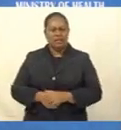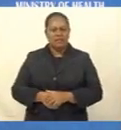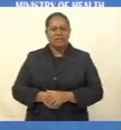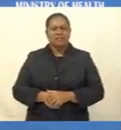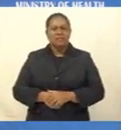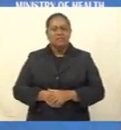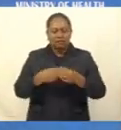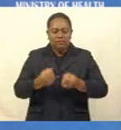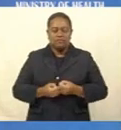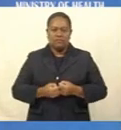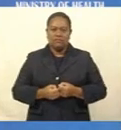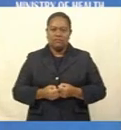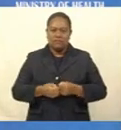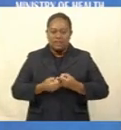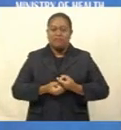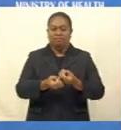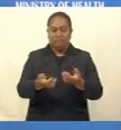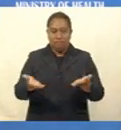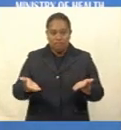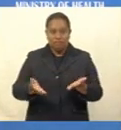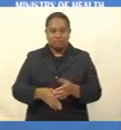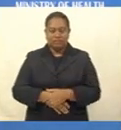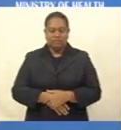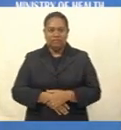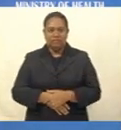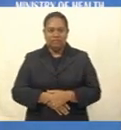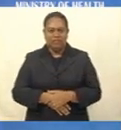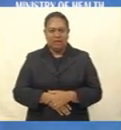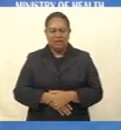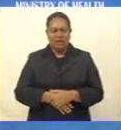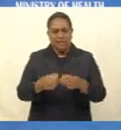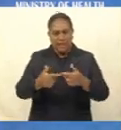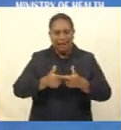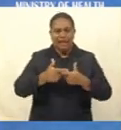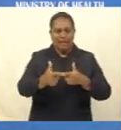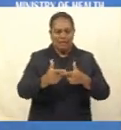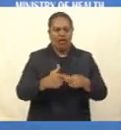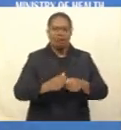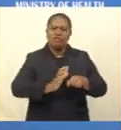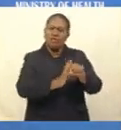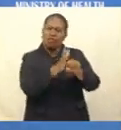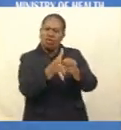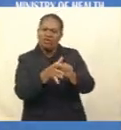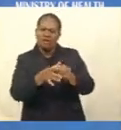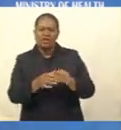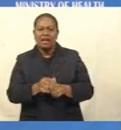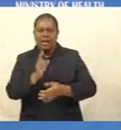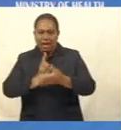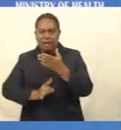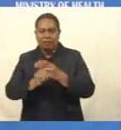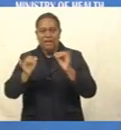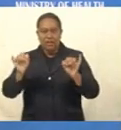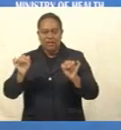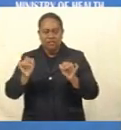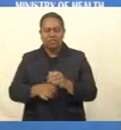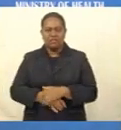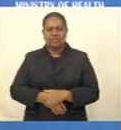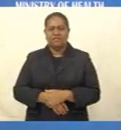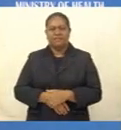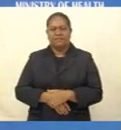place depending on the magnitude of their COVID-19 situation. And also the Permanent